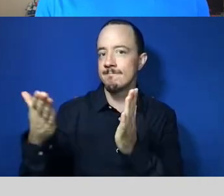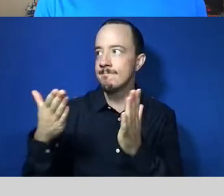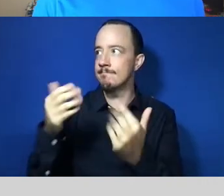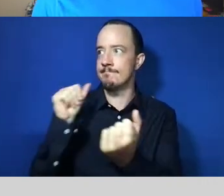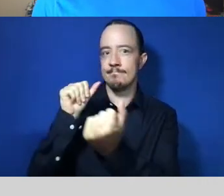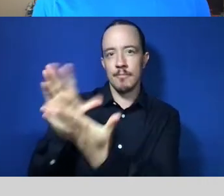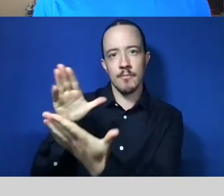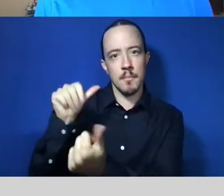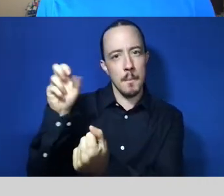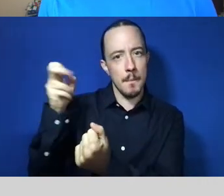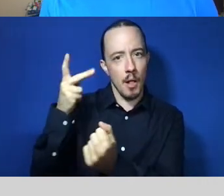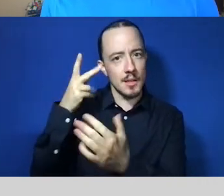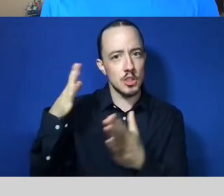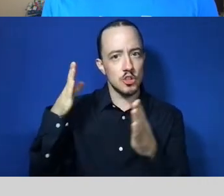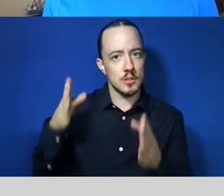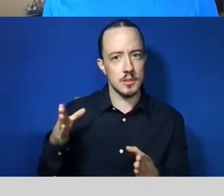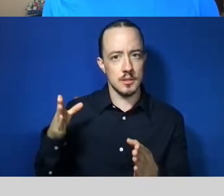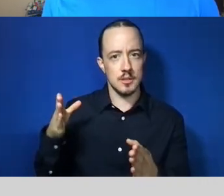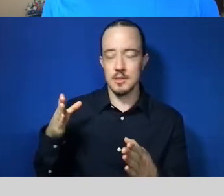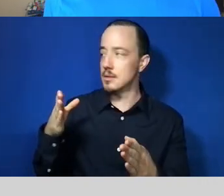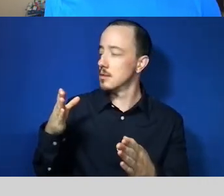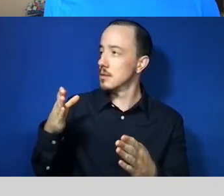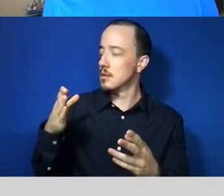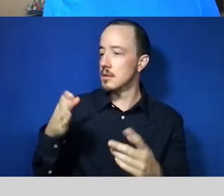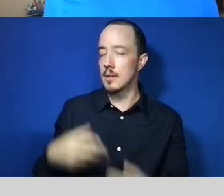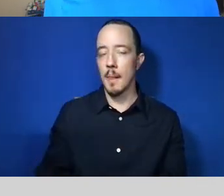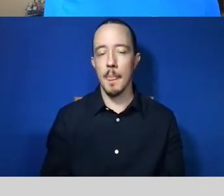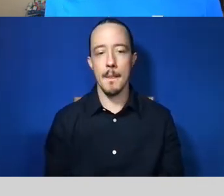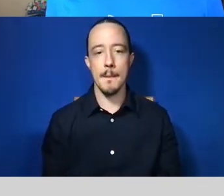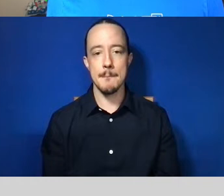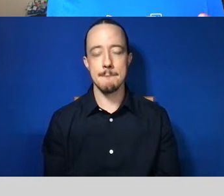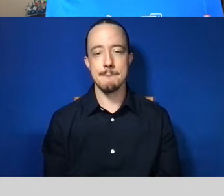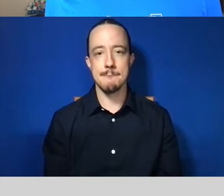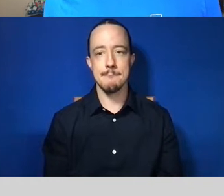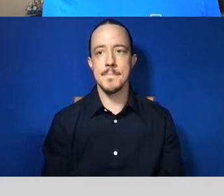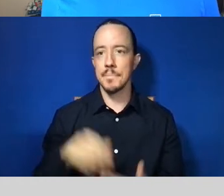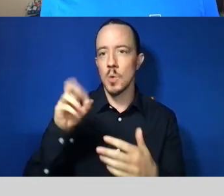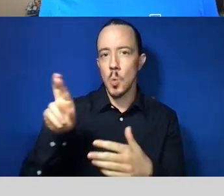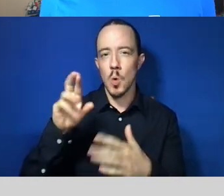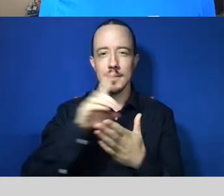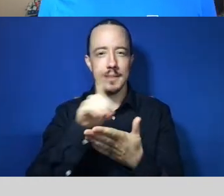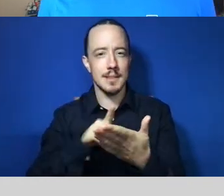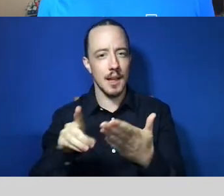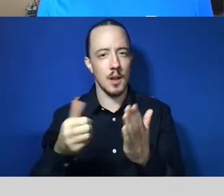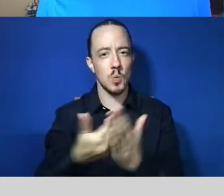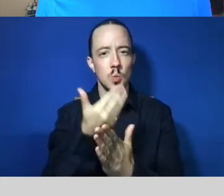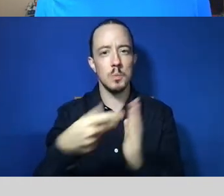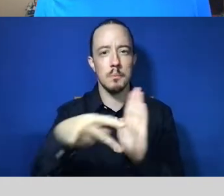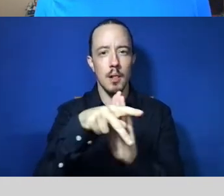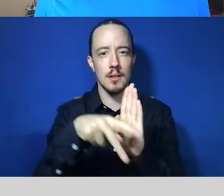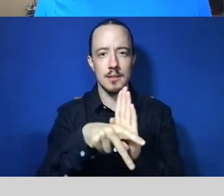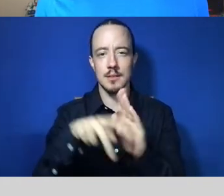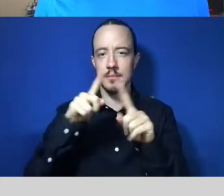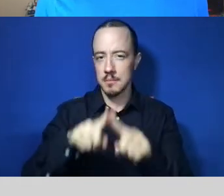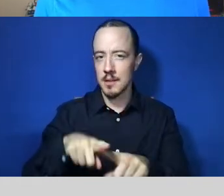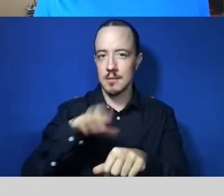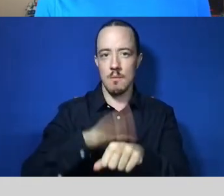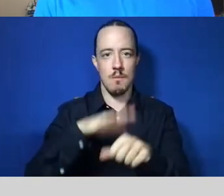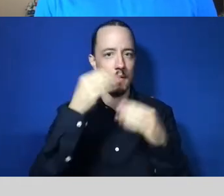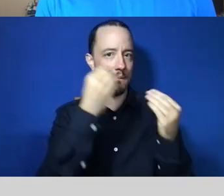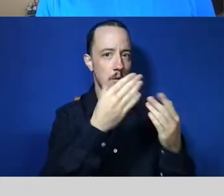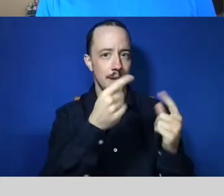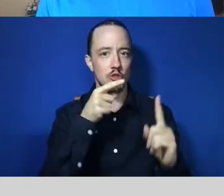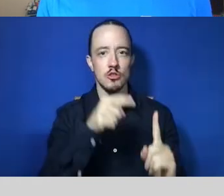to politicians, to people who can make a change and enact policies based on that